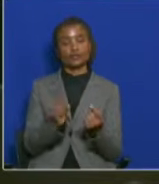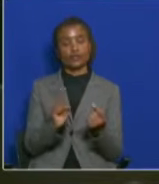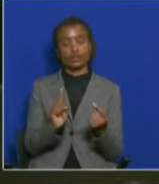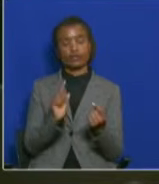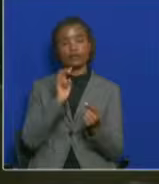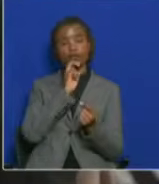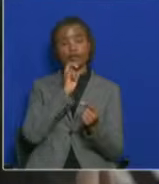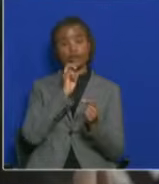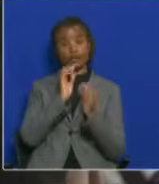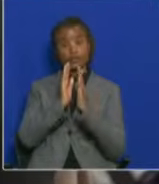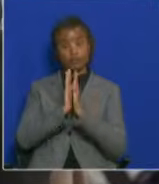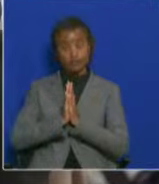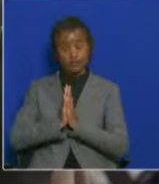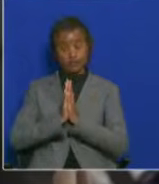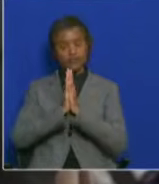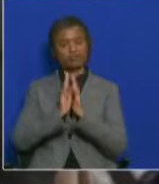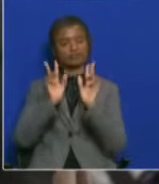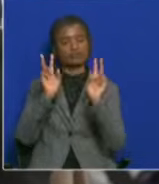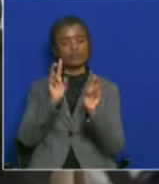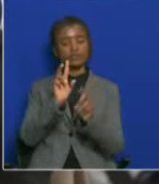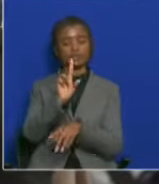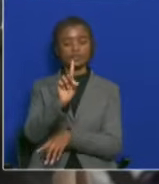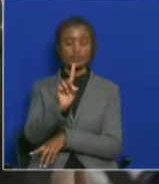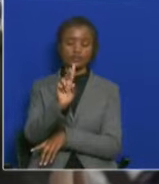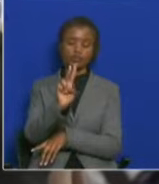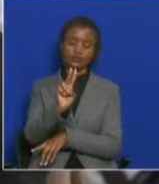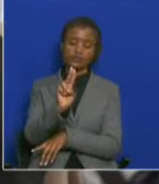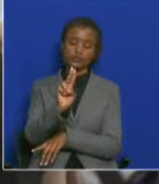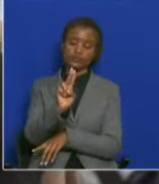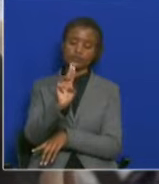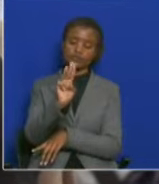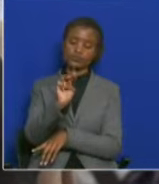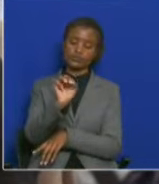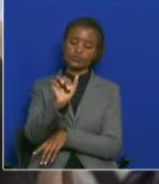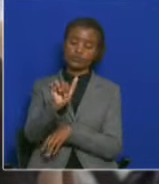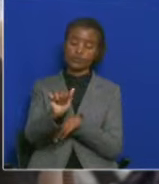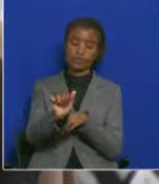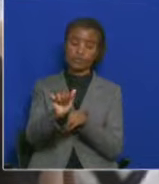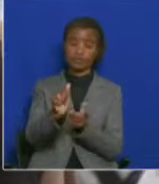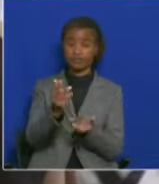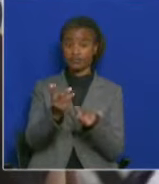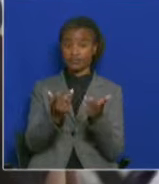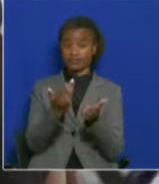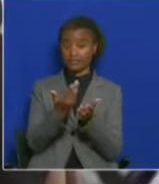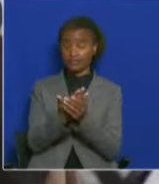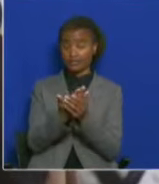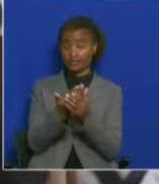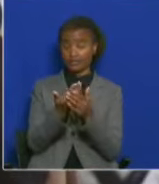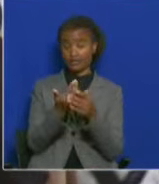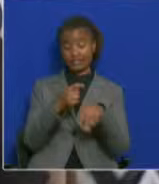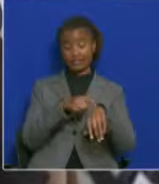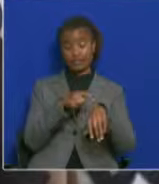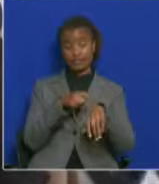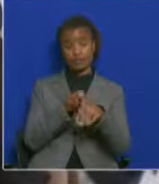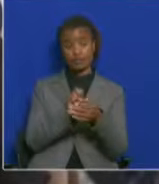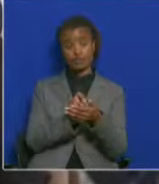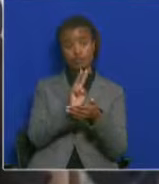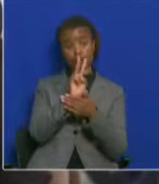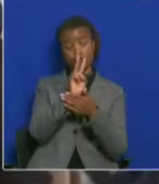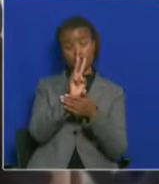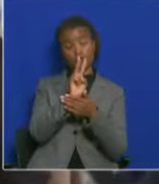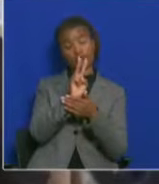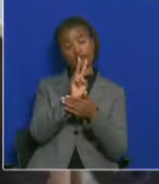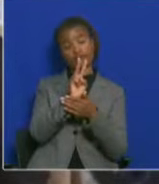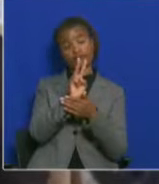Jumu'ah. If we may be excused at about 12:30, I know the lunch hour commences at 1 for an